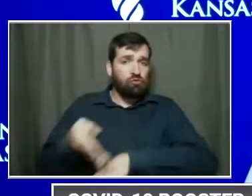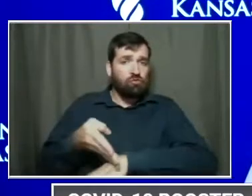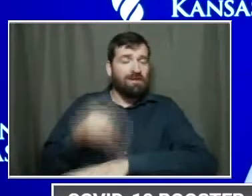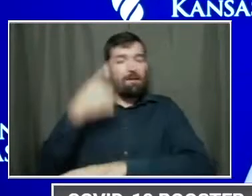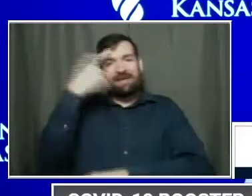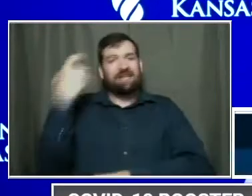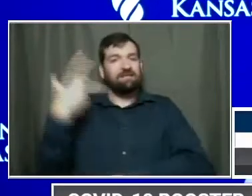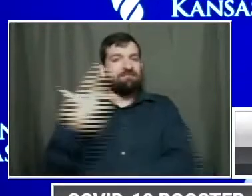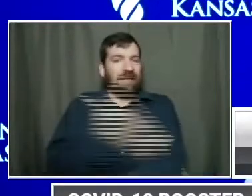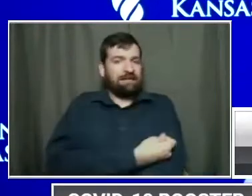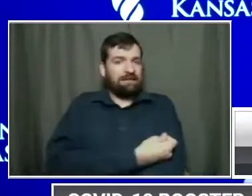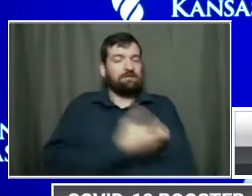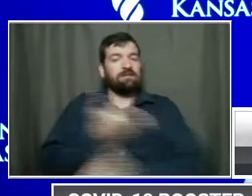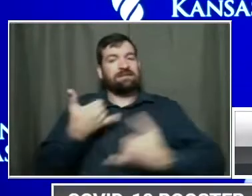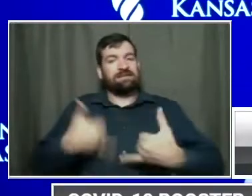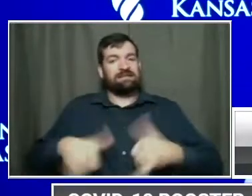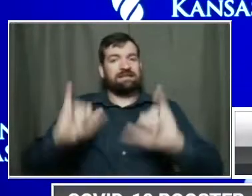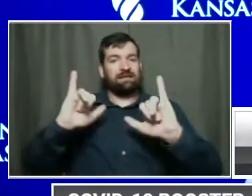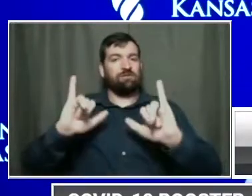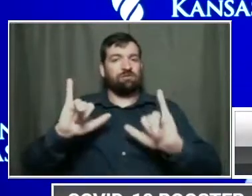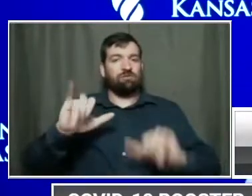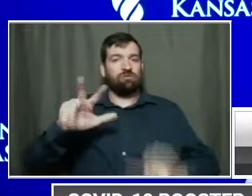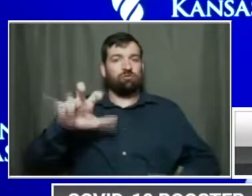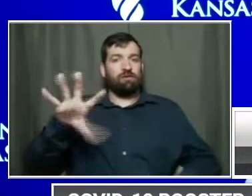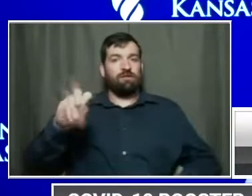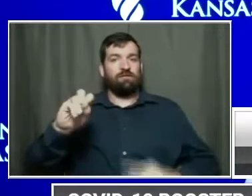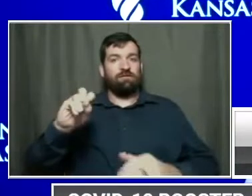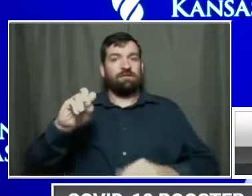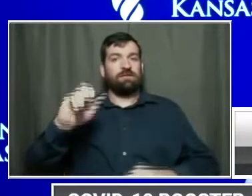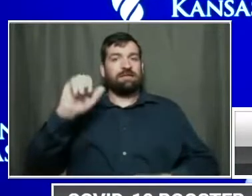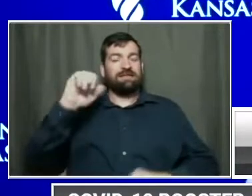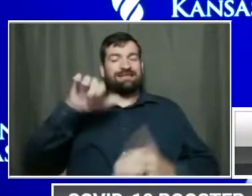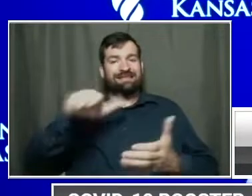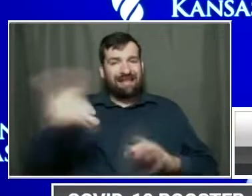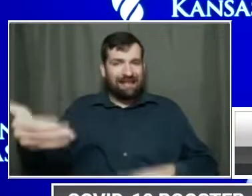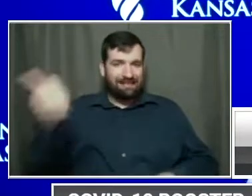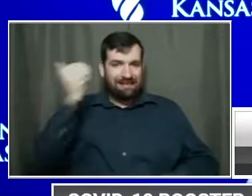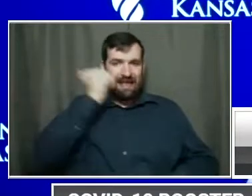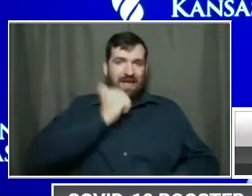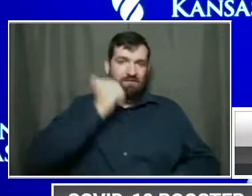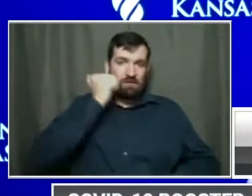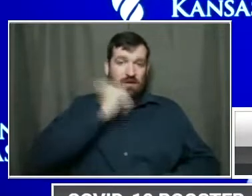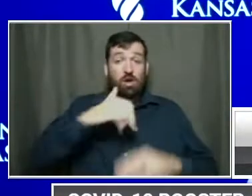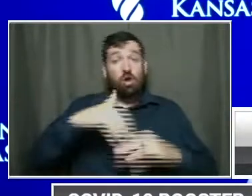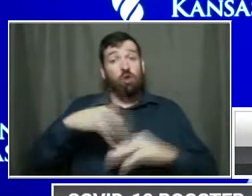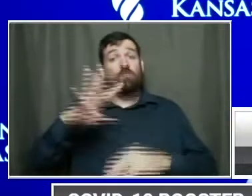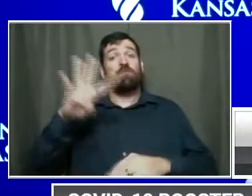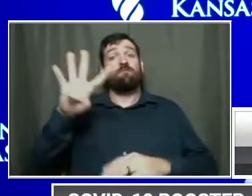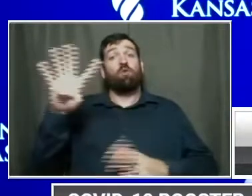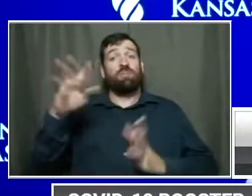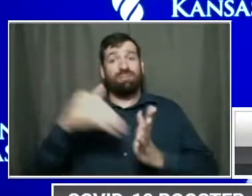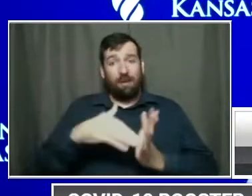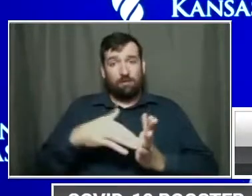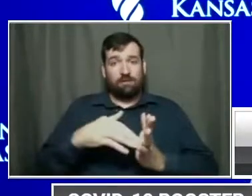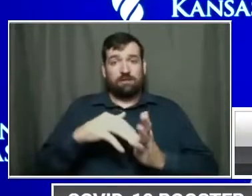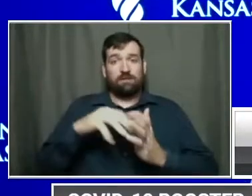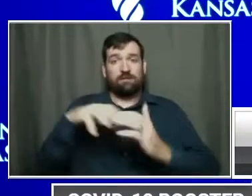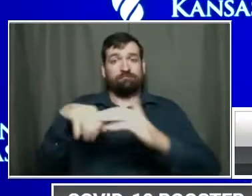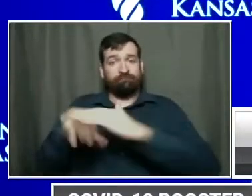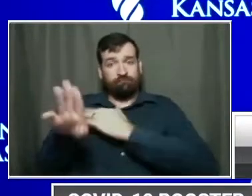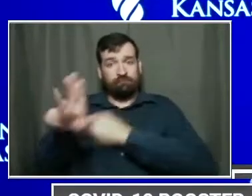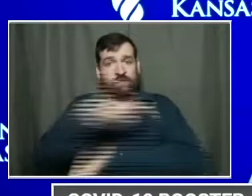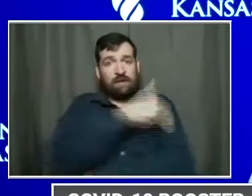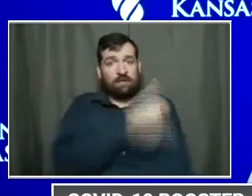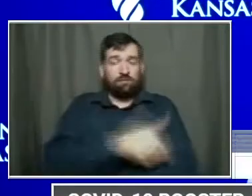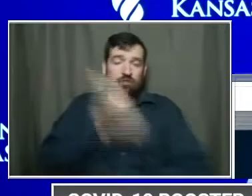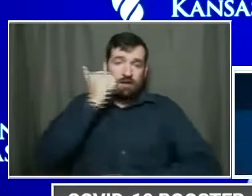still are seeing 350 deaths per day in the United States and over 4,000 hospitalizations per day. So for that